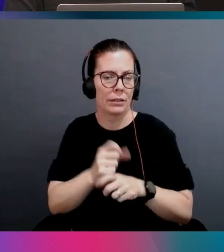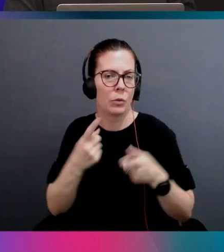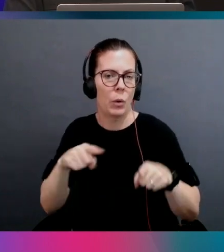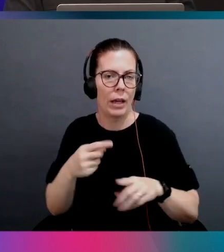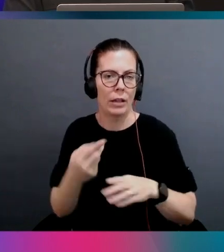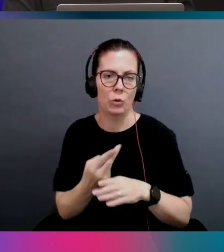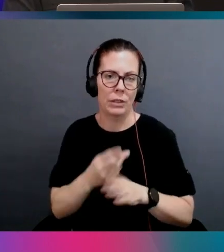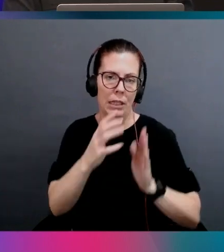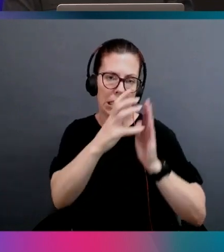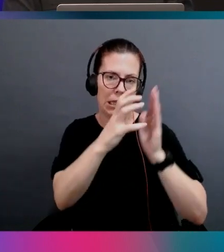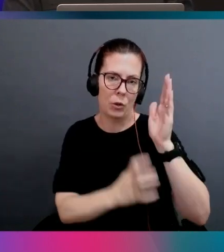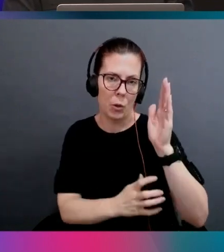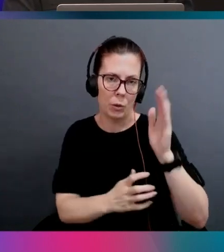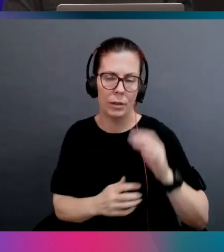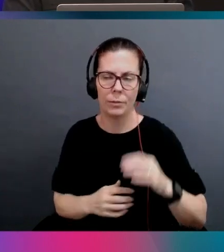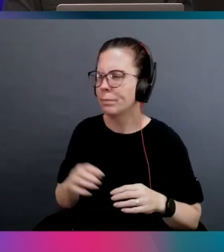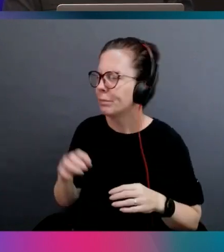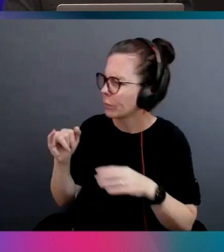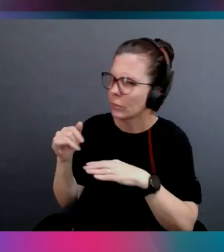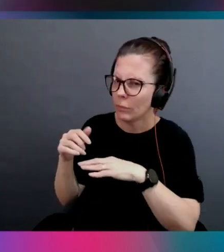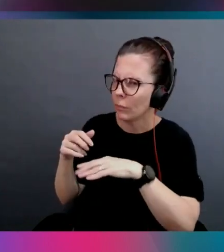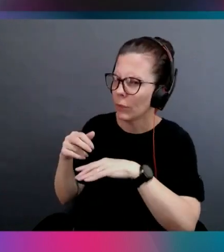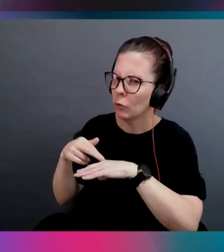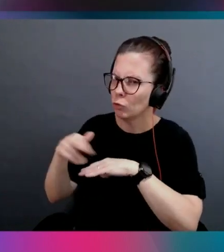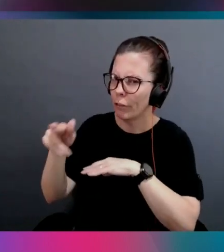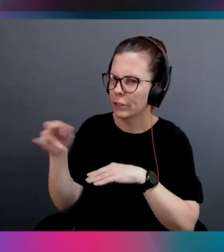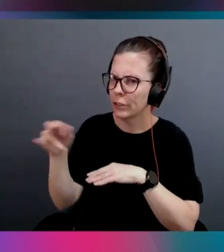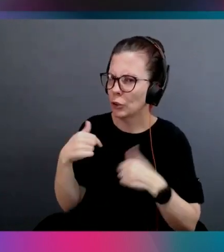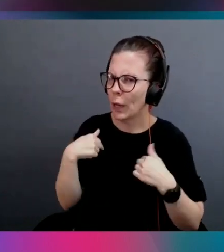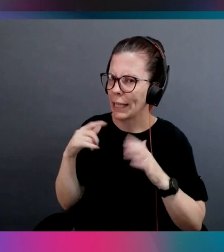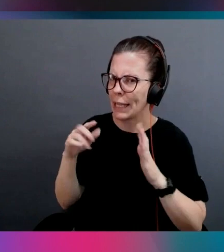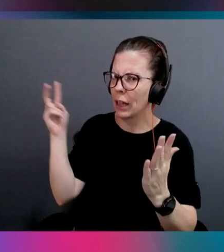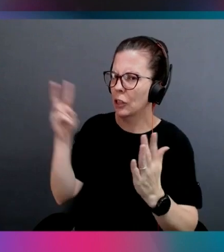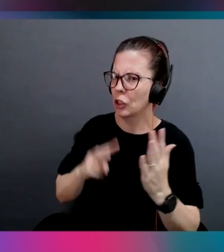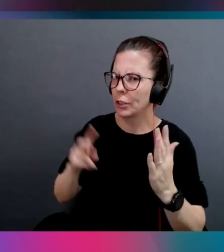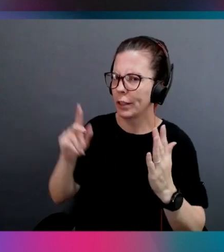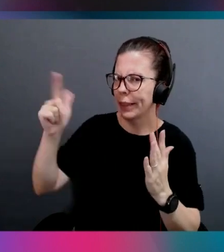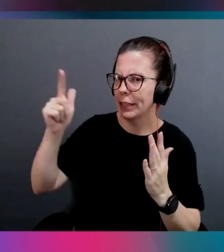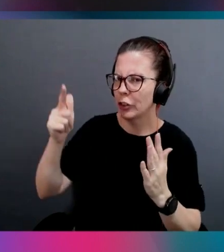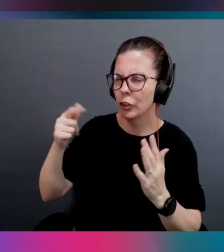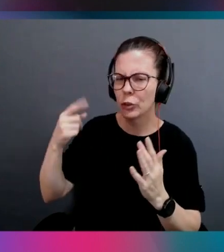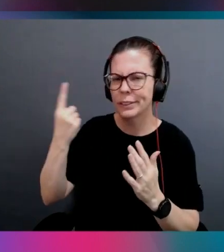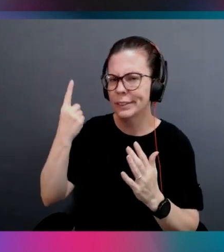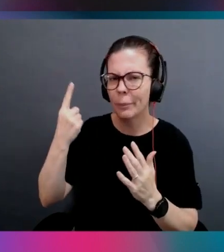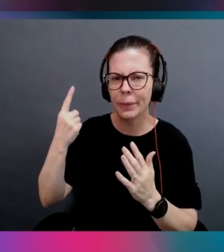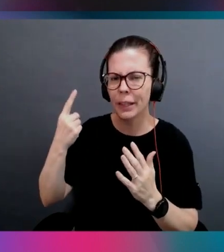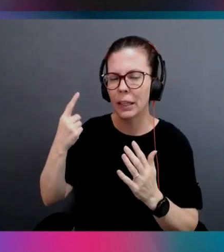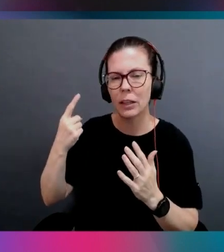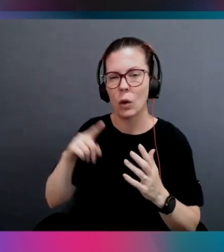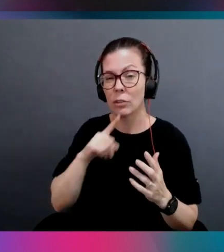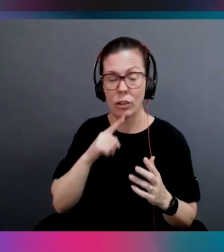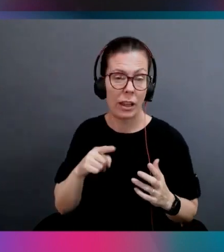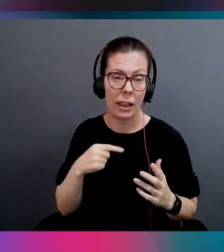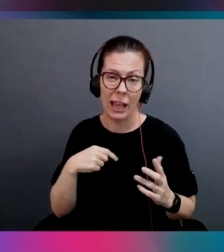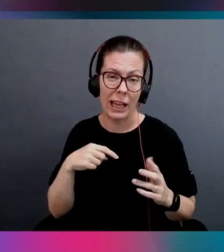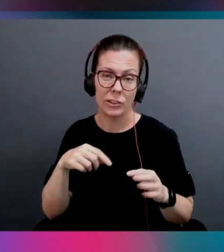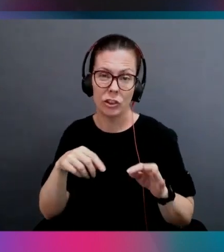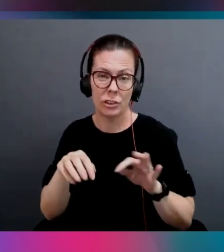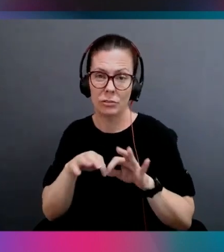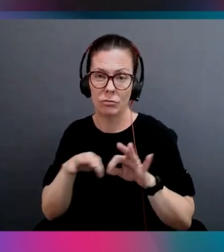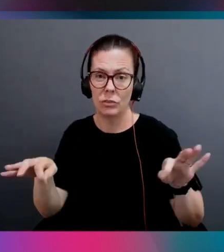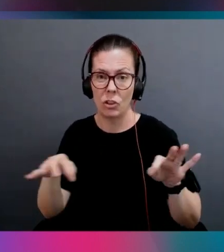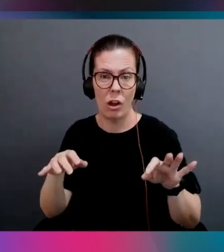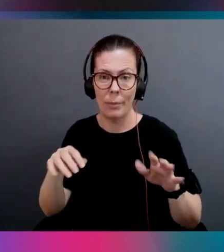Wow. Is there like a reference too that I can find, like or is it really, I just write a comment with